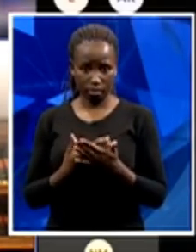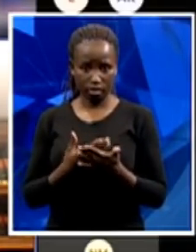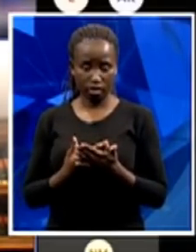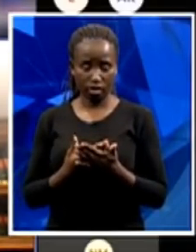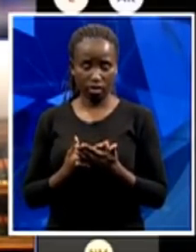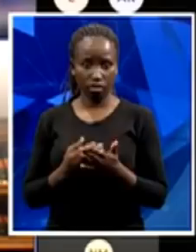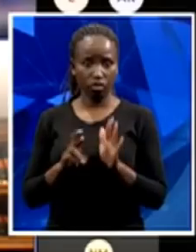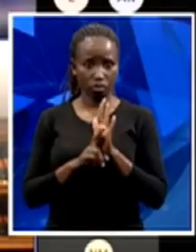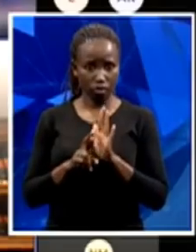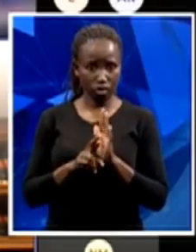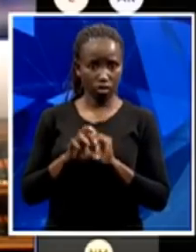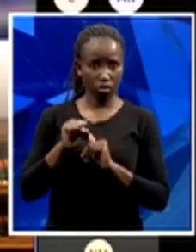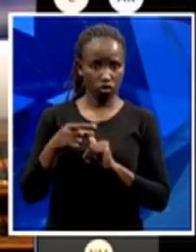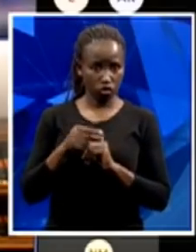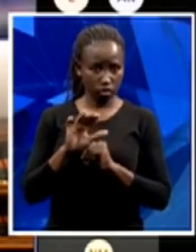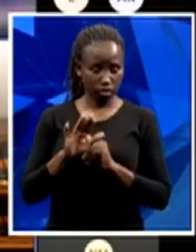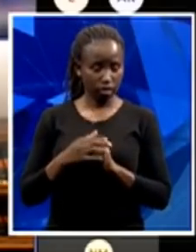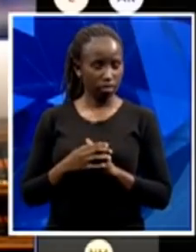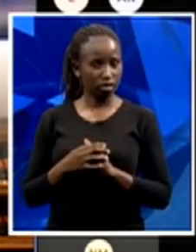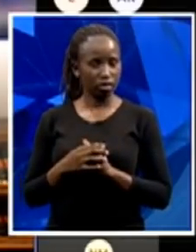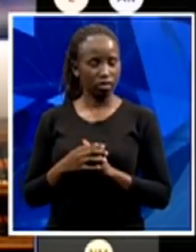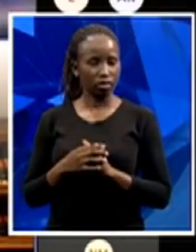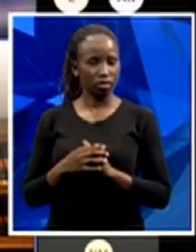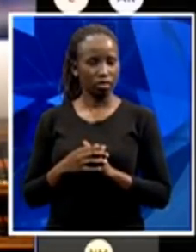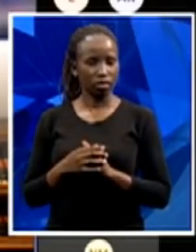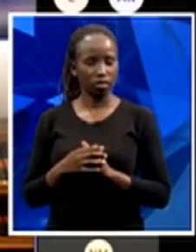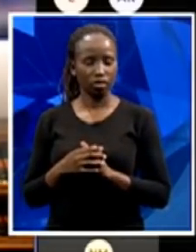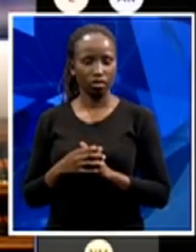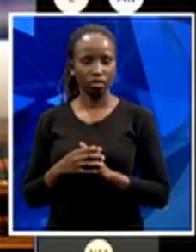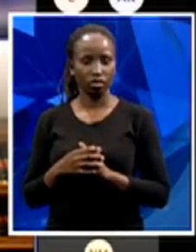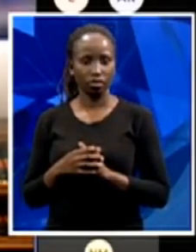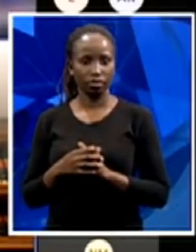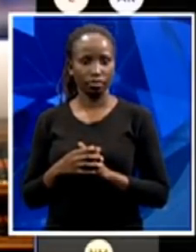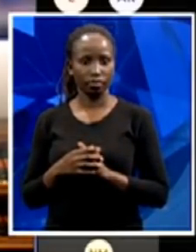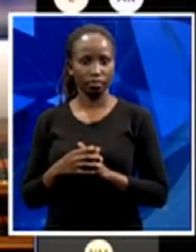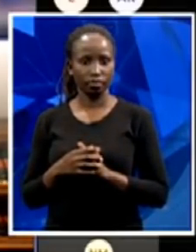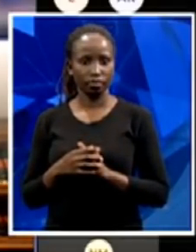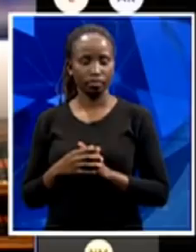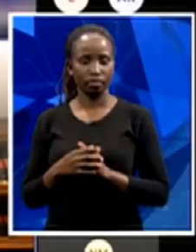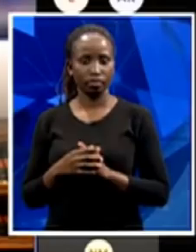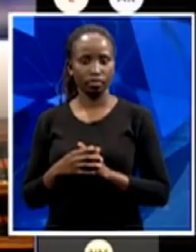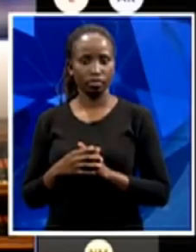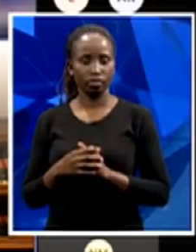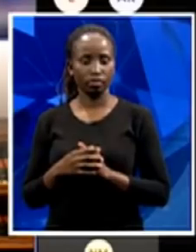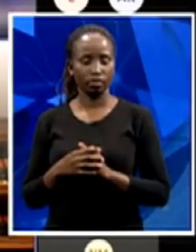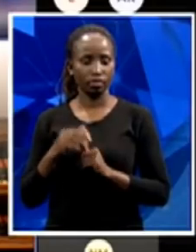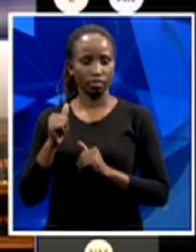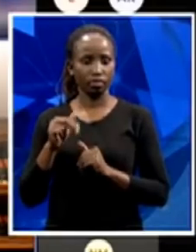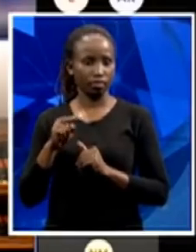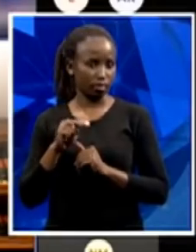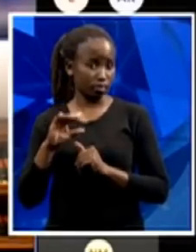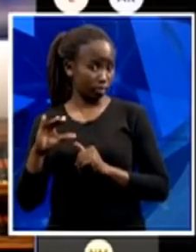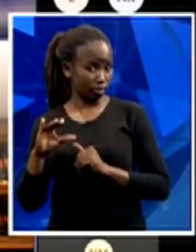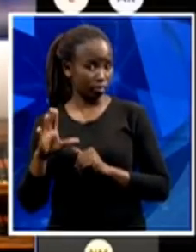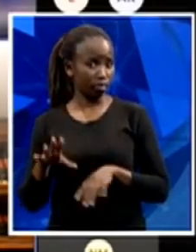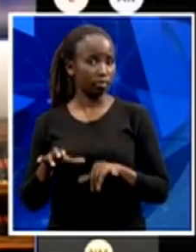In support of a contention that the ANC acted in terms of the powers granted to it in